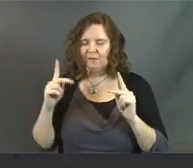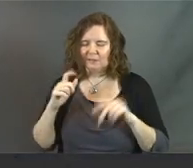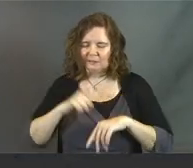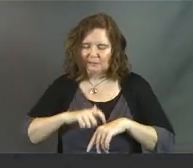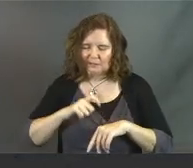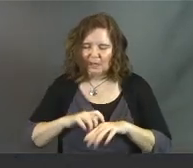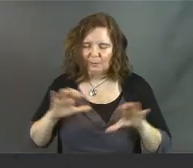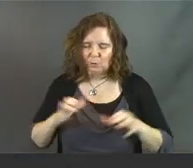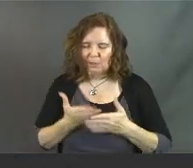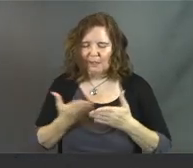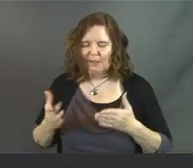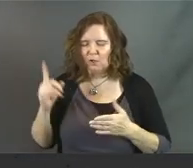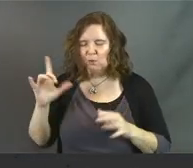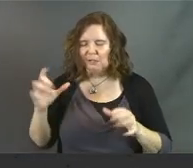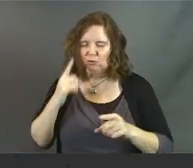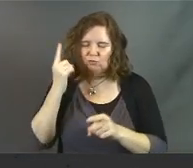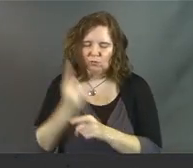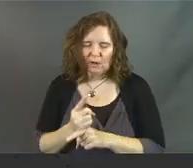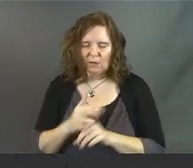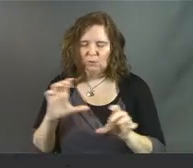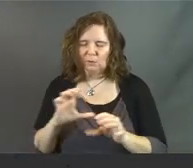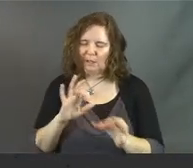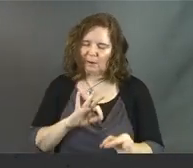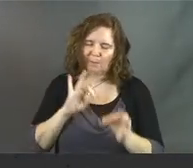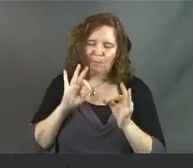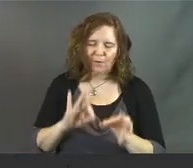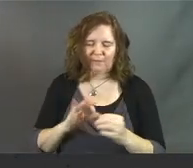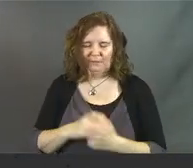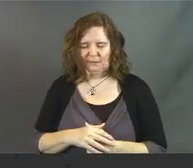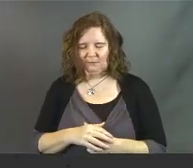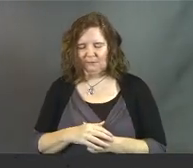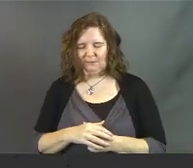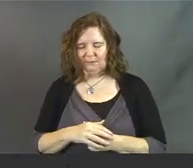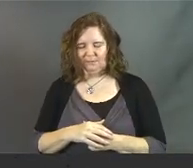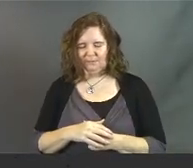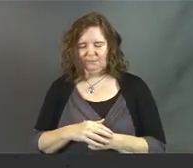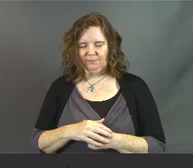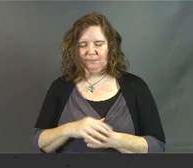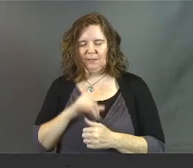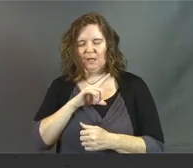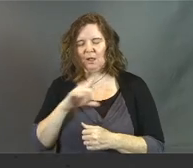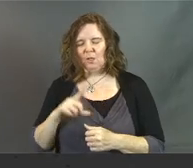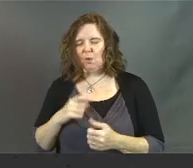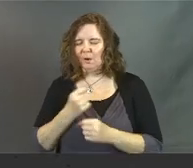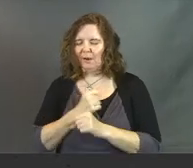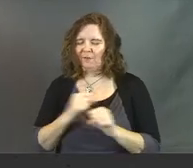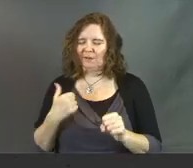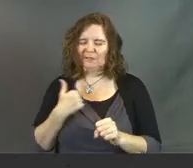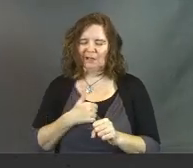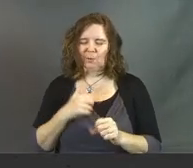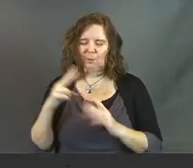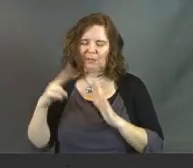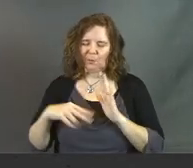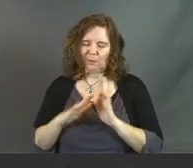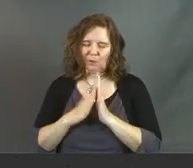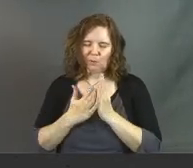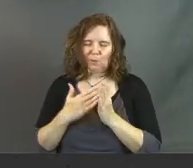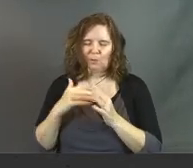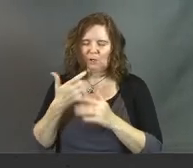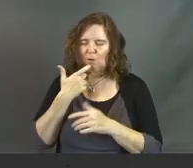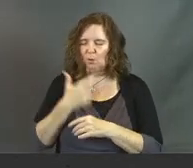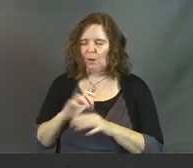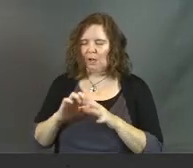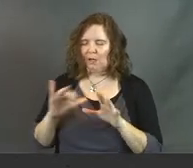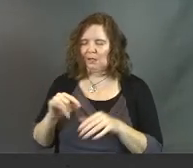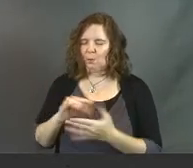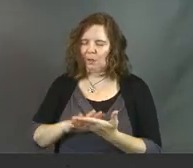single time you did a thing, you did it right. You did it perfect. And Lord, it frees us up. We can read your word. We can watch how